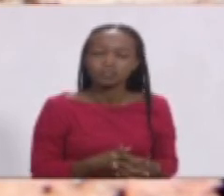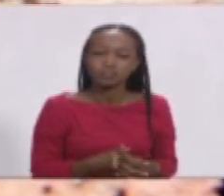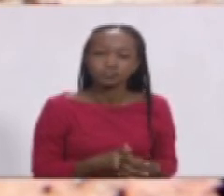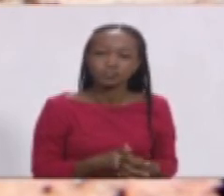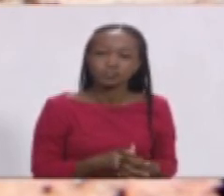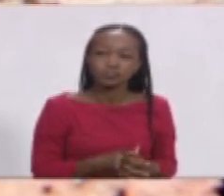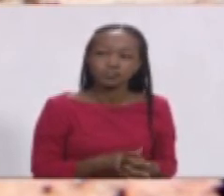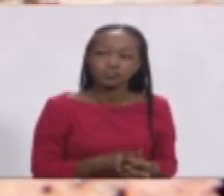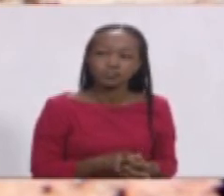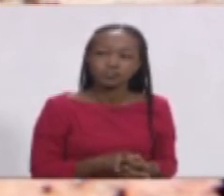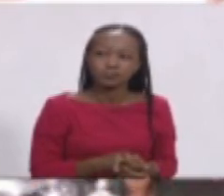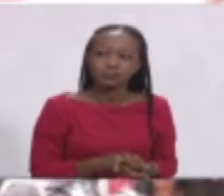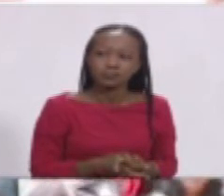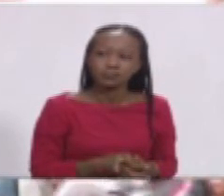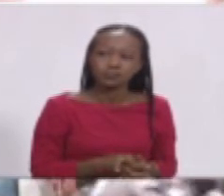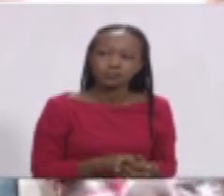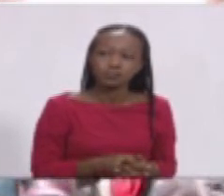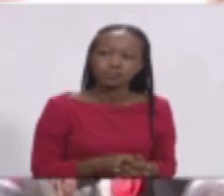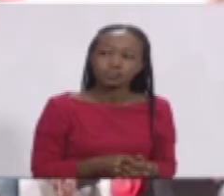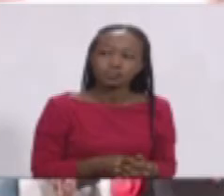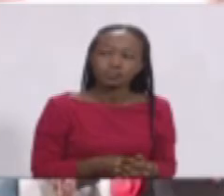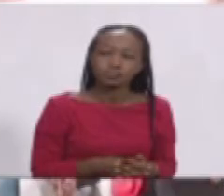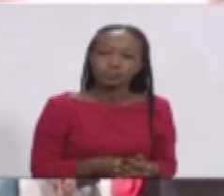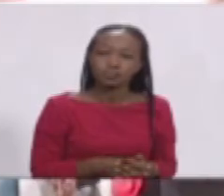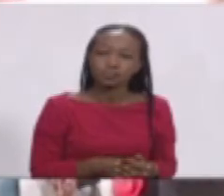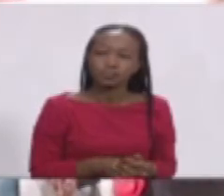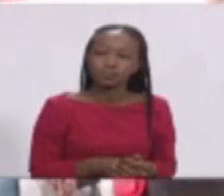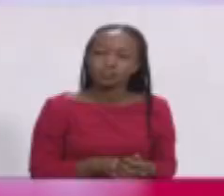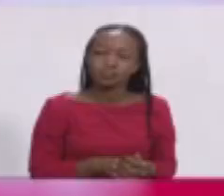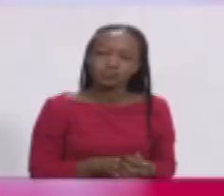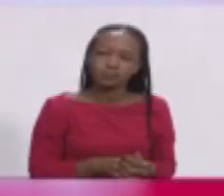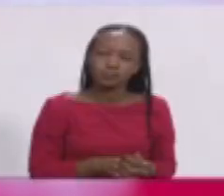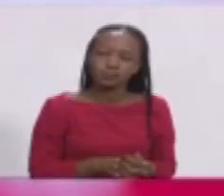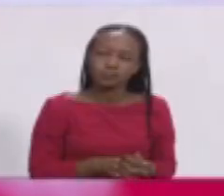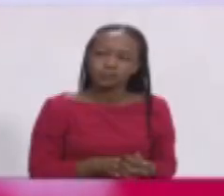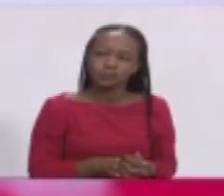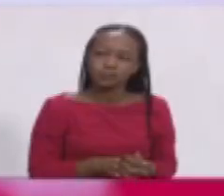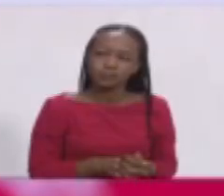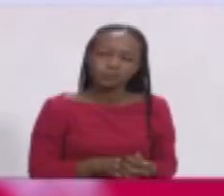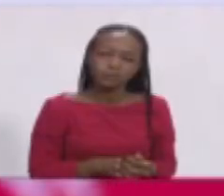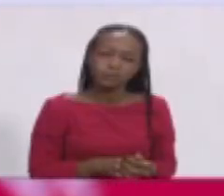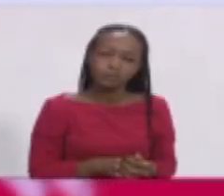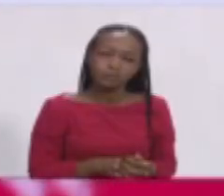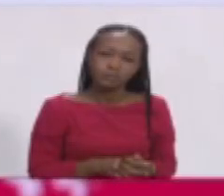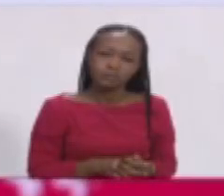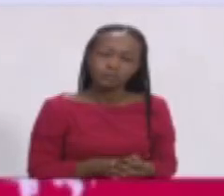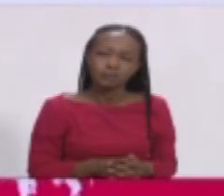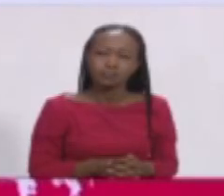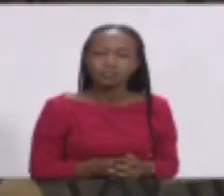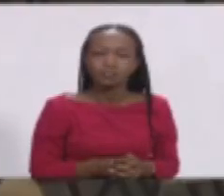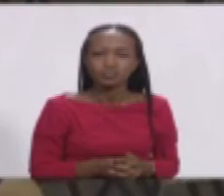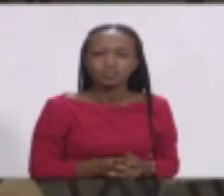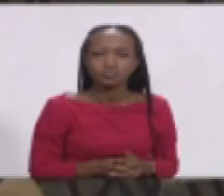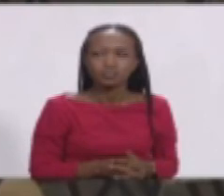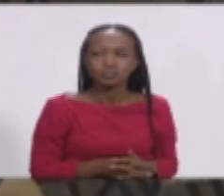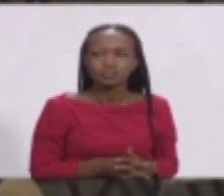a teleconference meeting. Korir says that the exact dates of the race in Nairobi and other legs will be announced later,